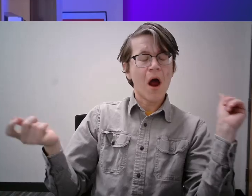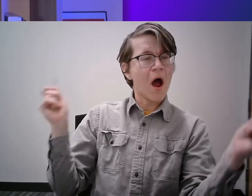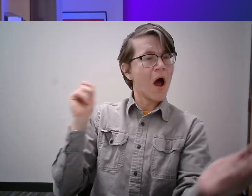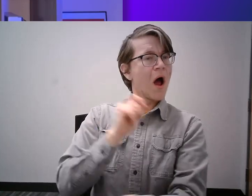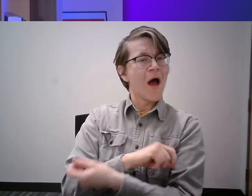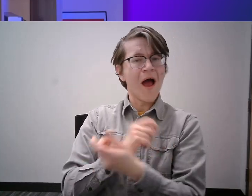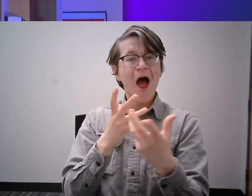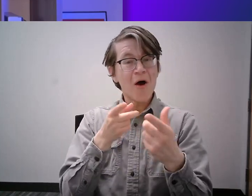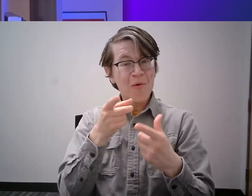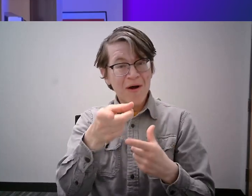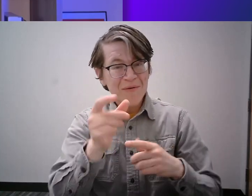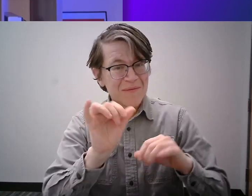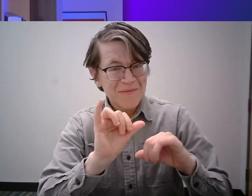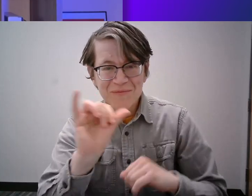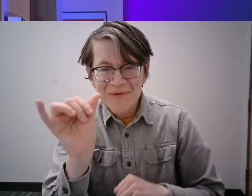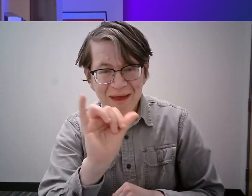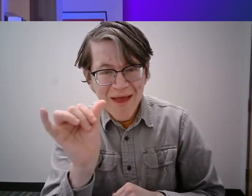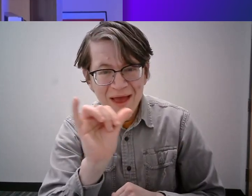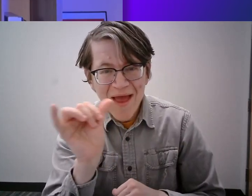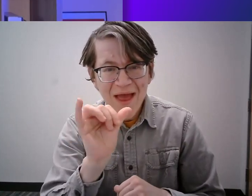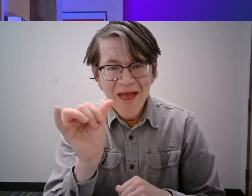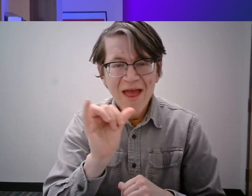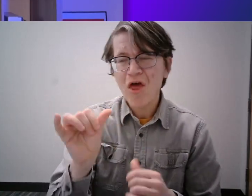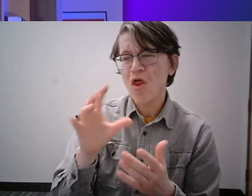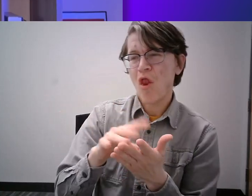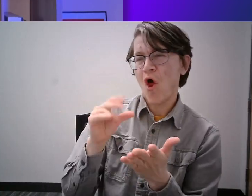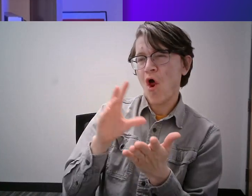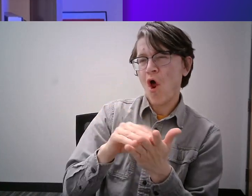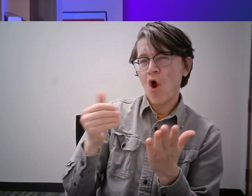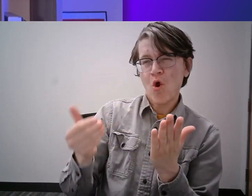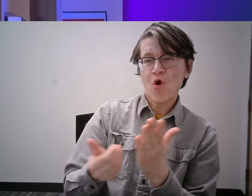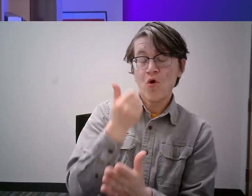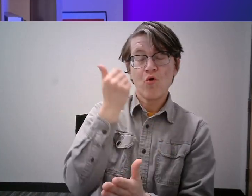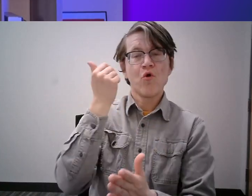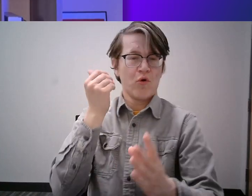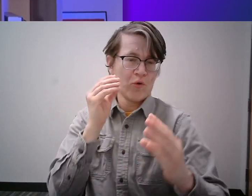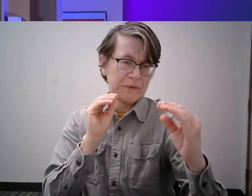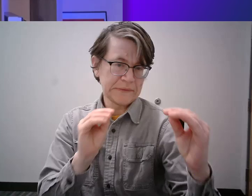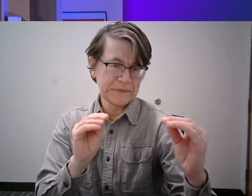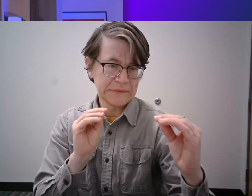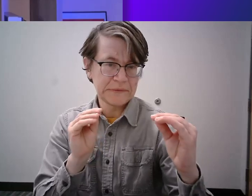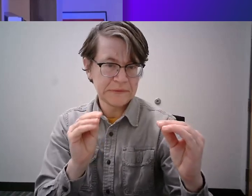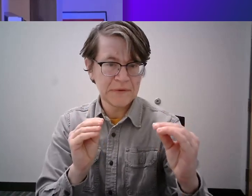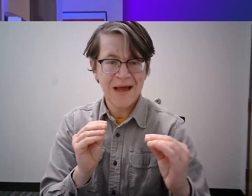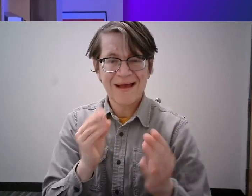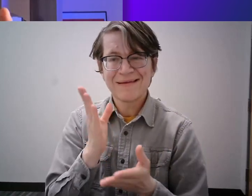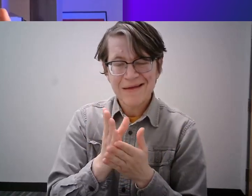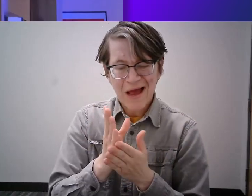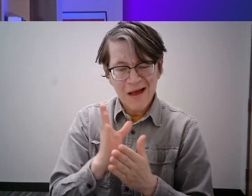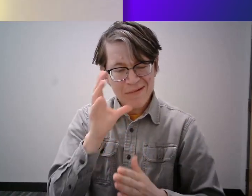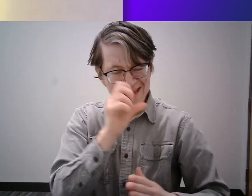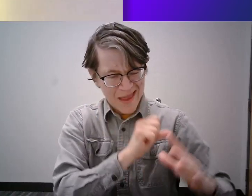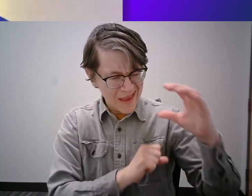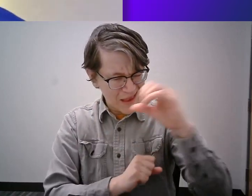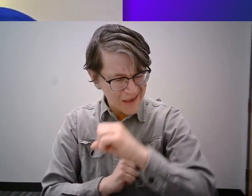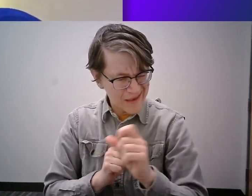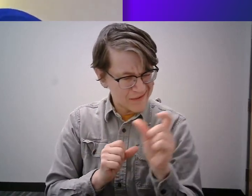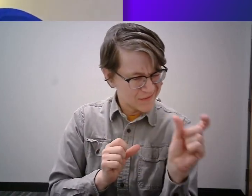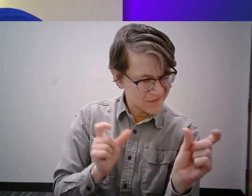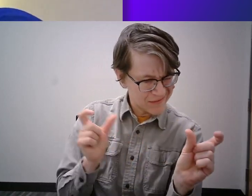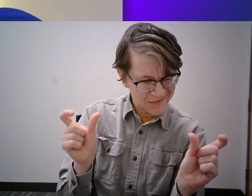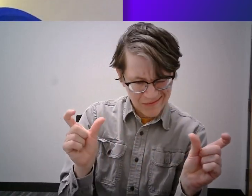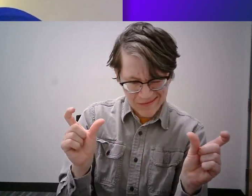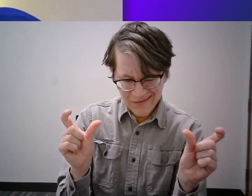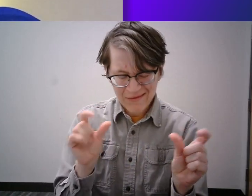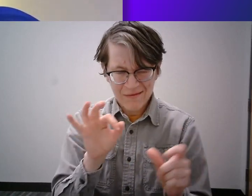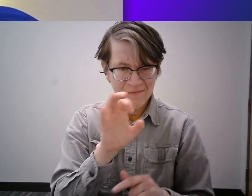the magical, mysterious guessing of type combinations behind and finally have clearance. And stay until